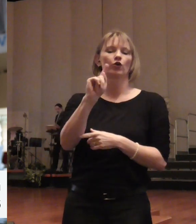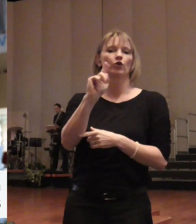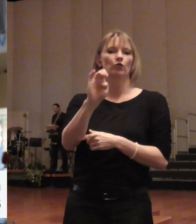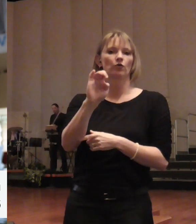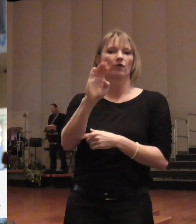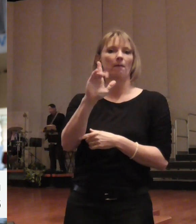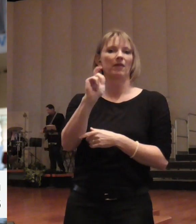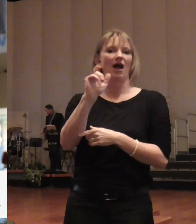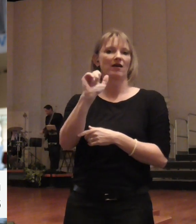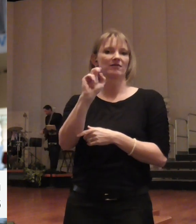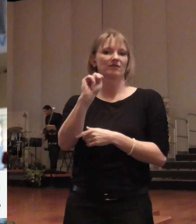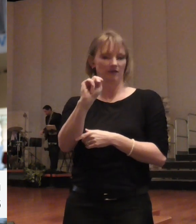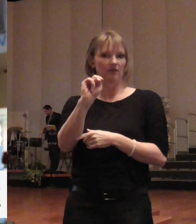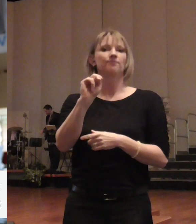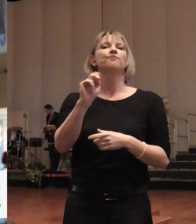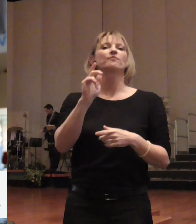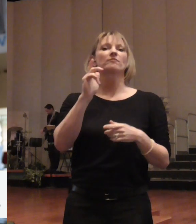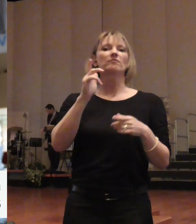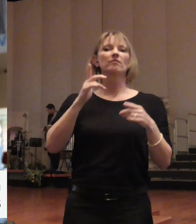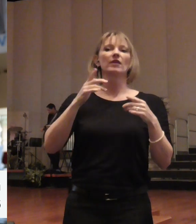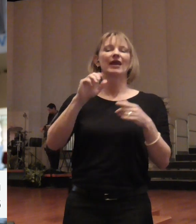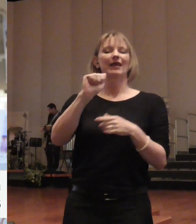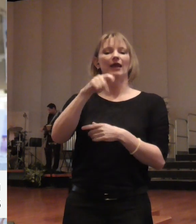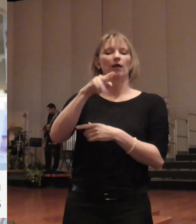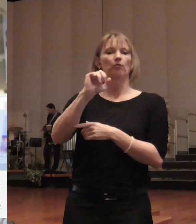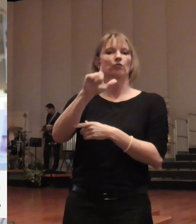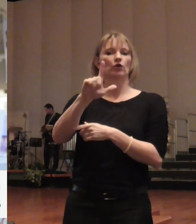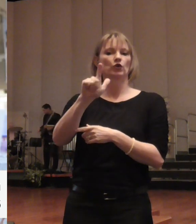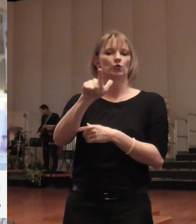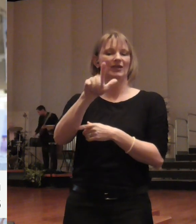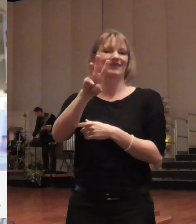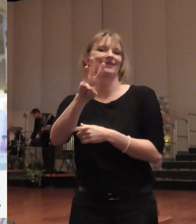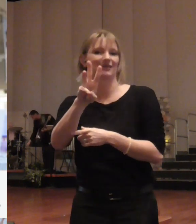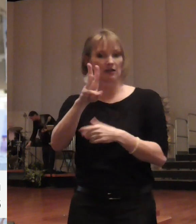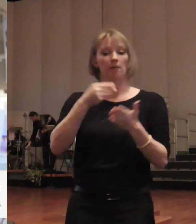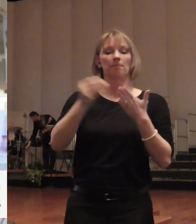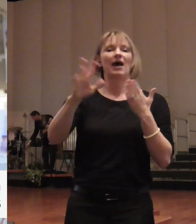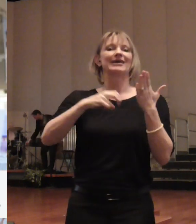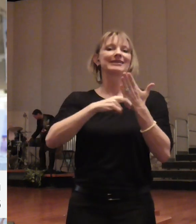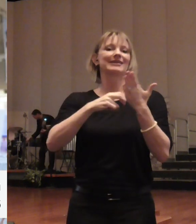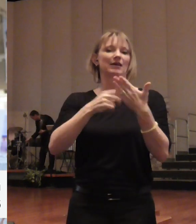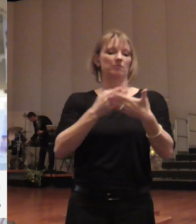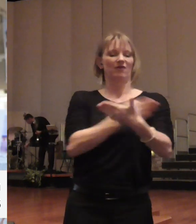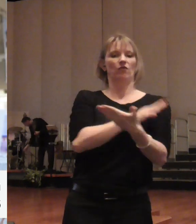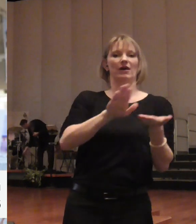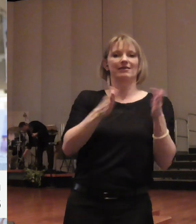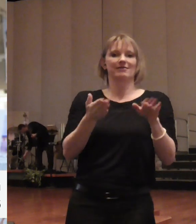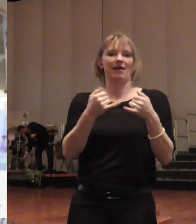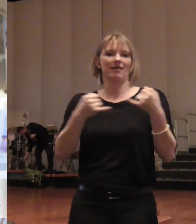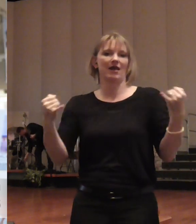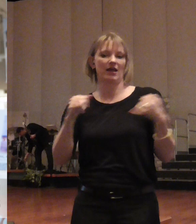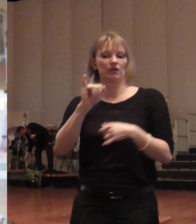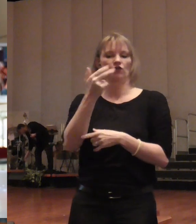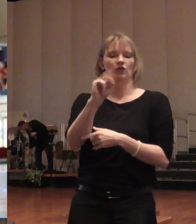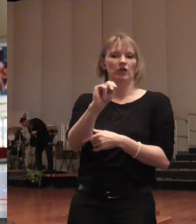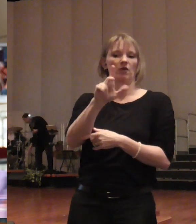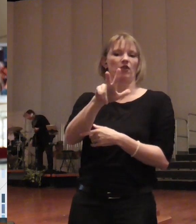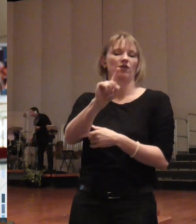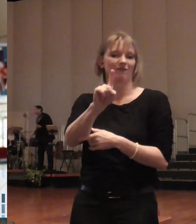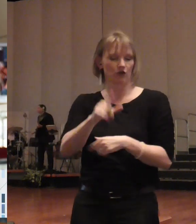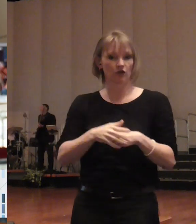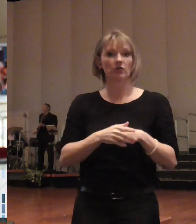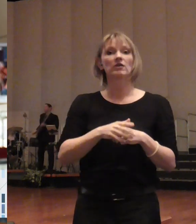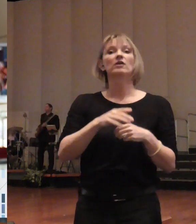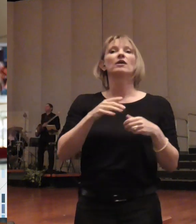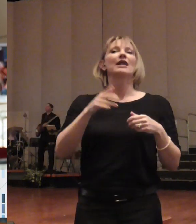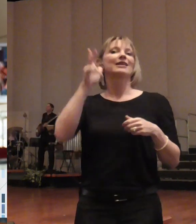to manifest your fullest potential on April 26th. Buy your early bird ticket before the deadline on January 31st. And listen to